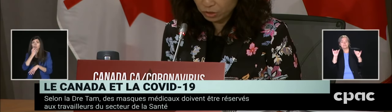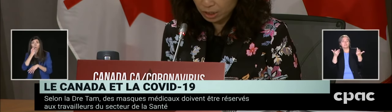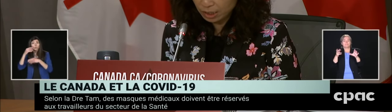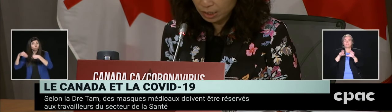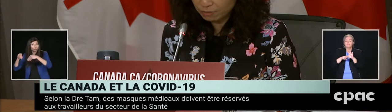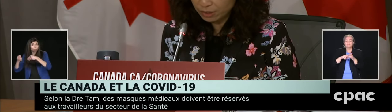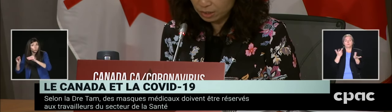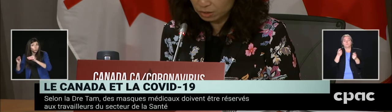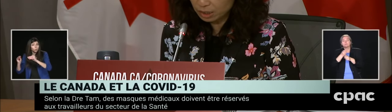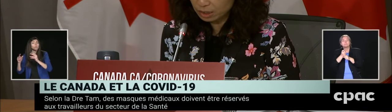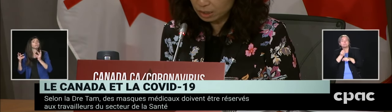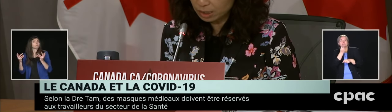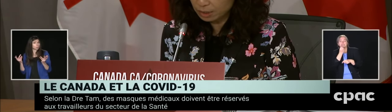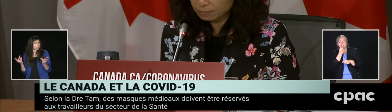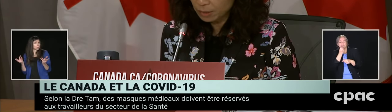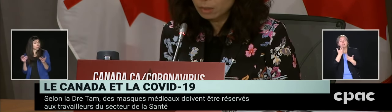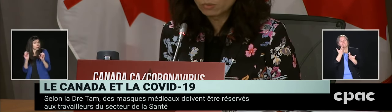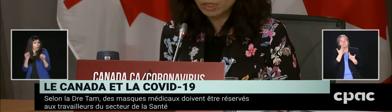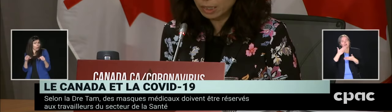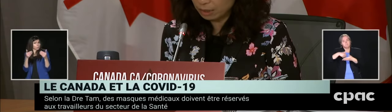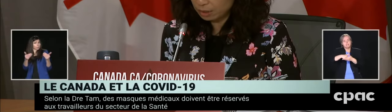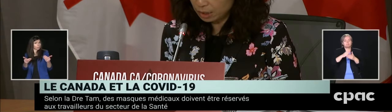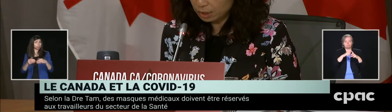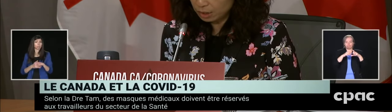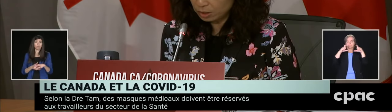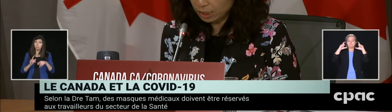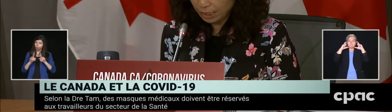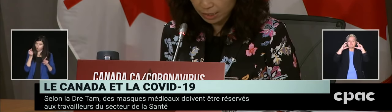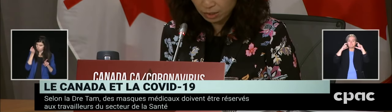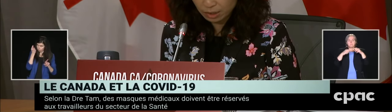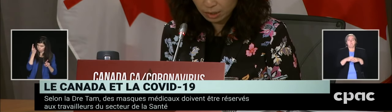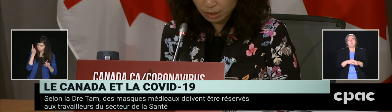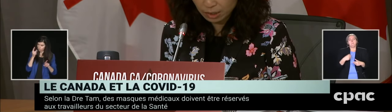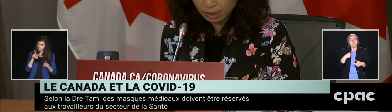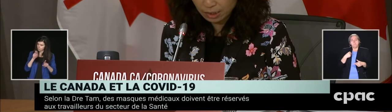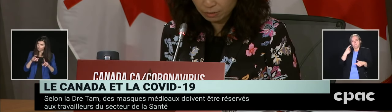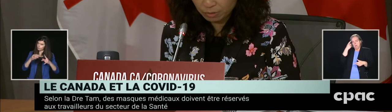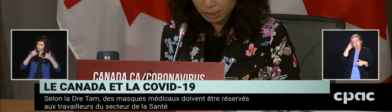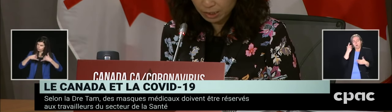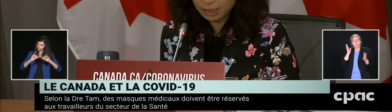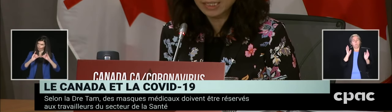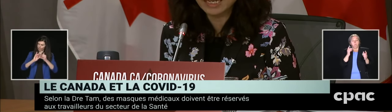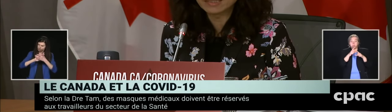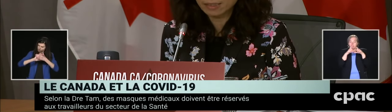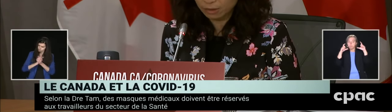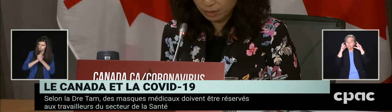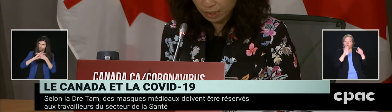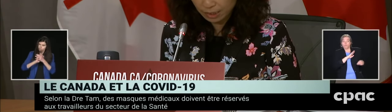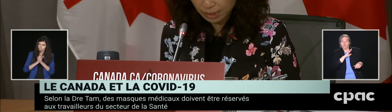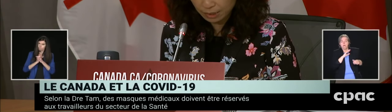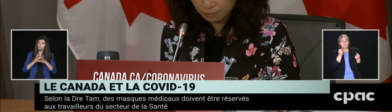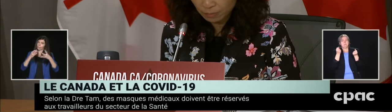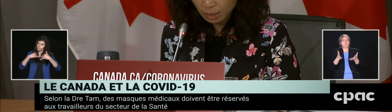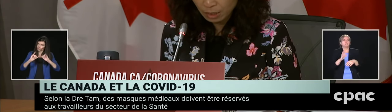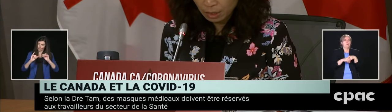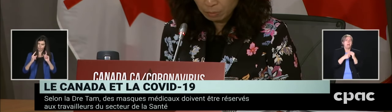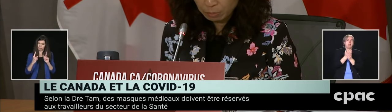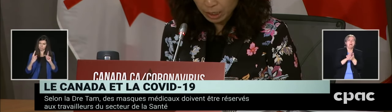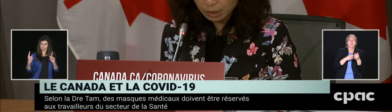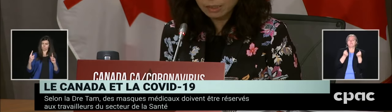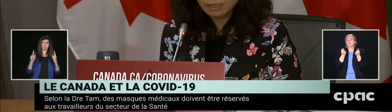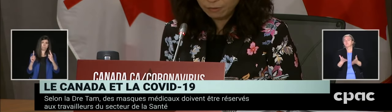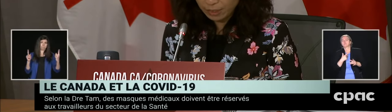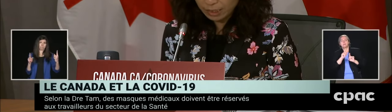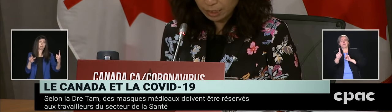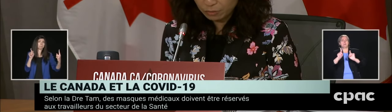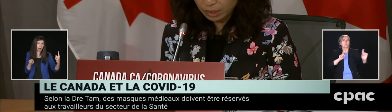hand hygiene and physical distancing. Without these, you cannot consider yourself protected against COVID-19.